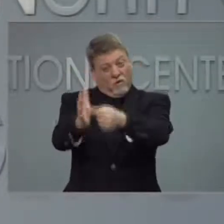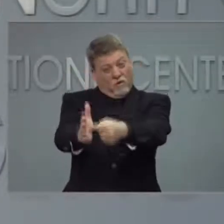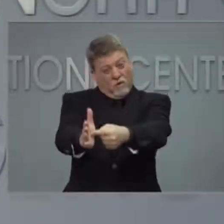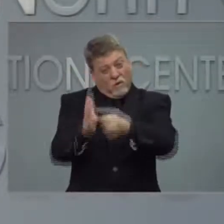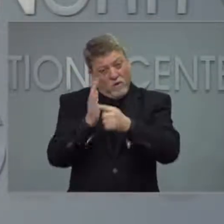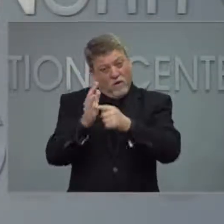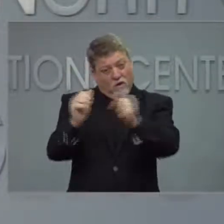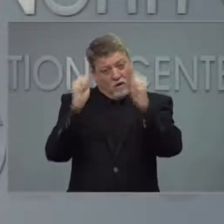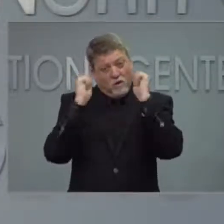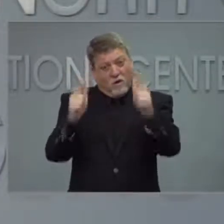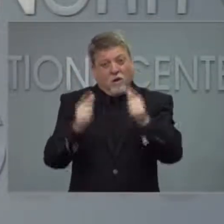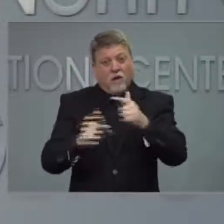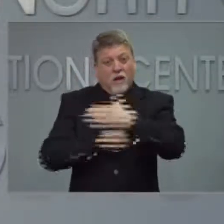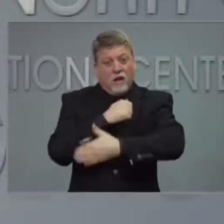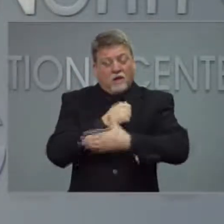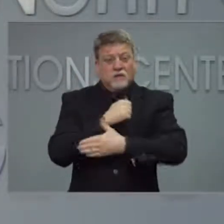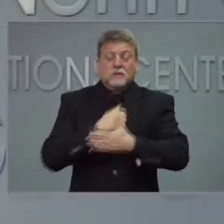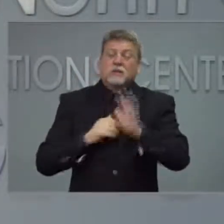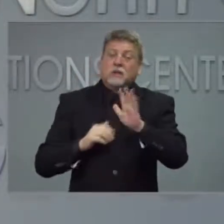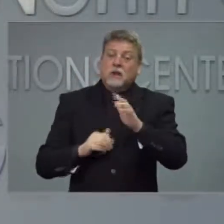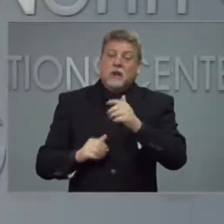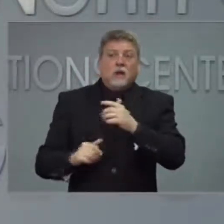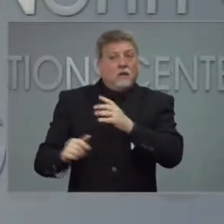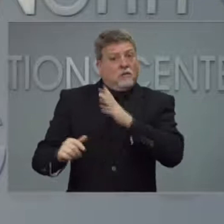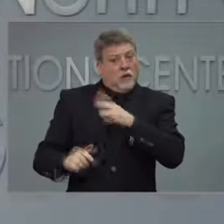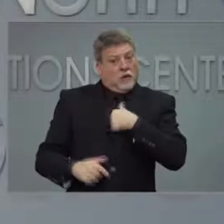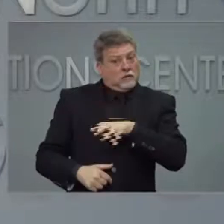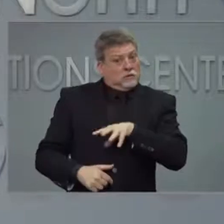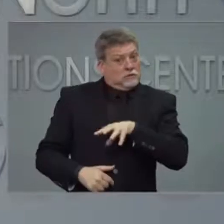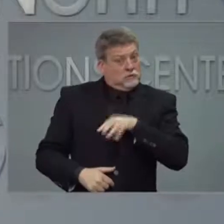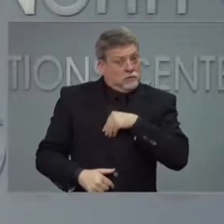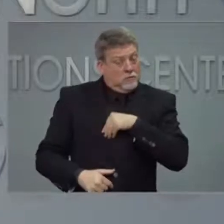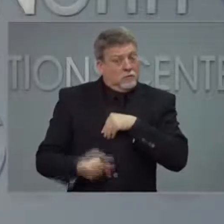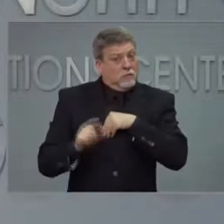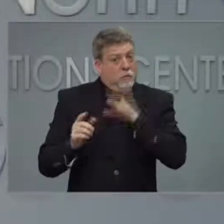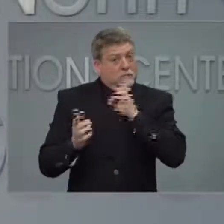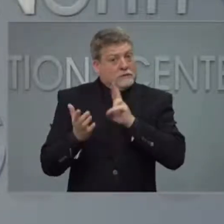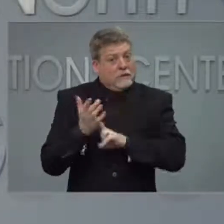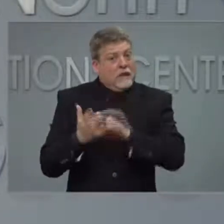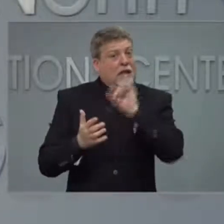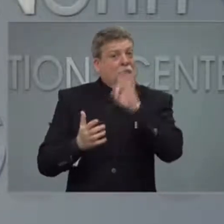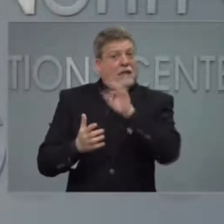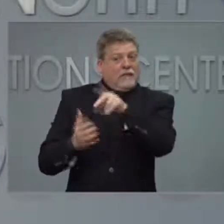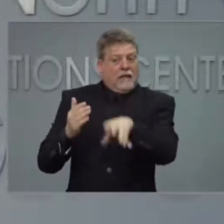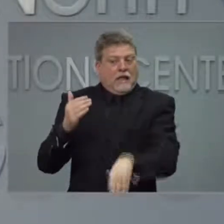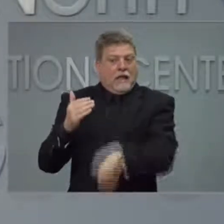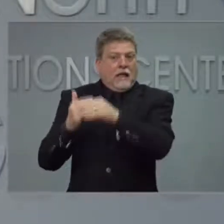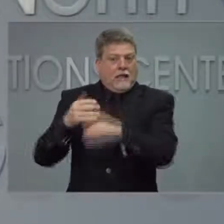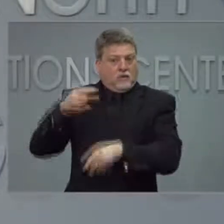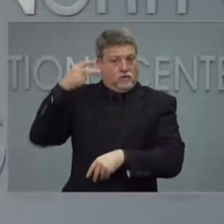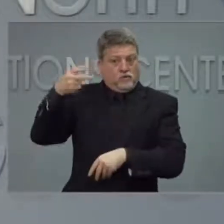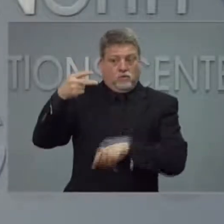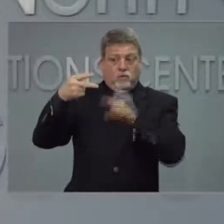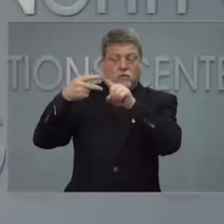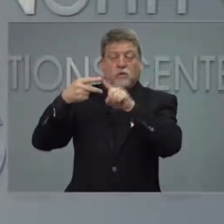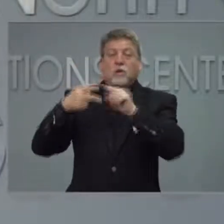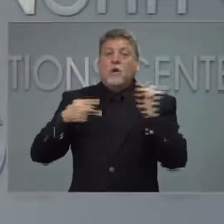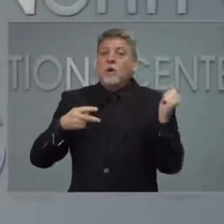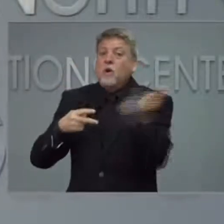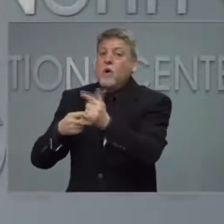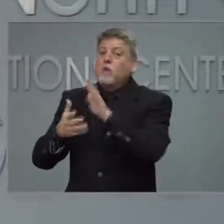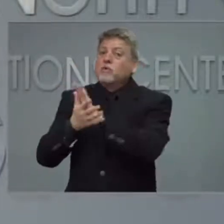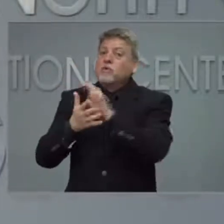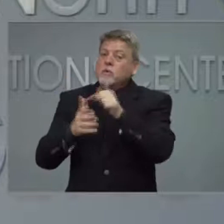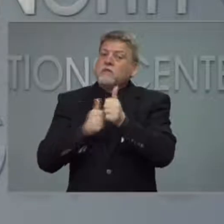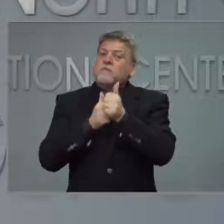counties, then I will sign it as long as they fix those two issues, making sure that all the schools abide by the Department